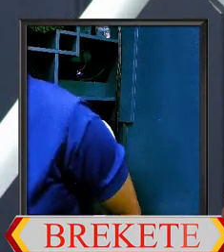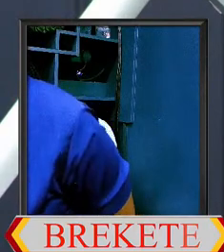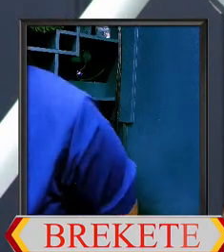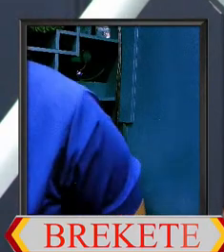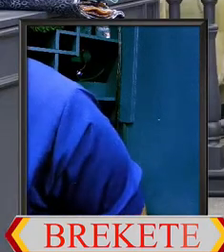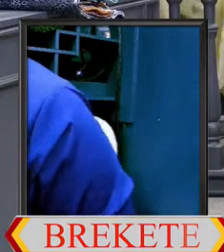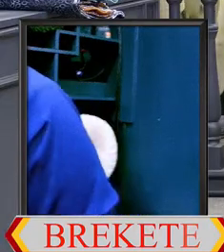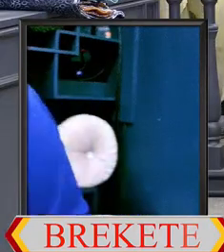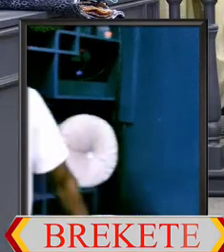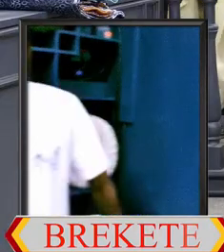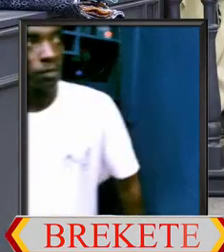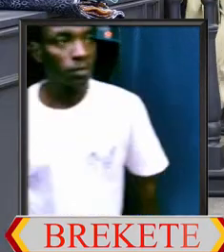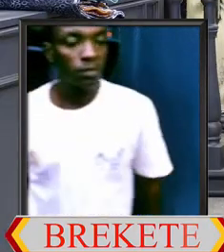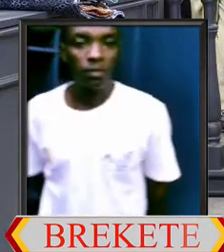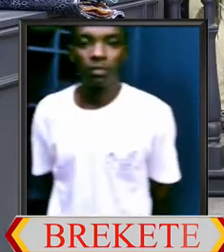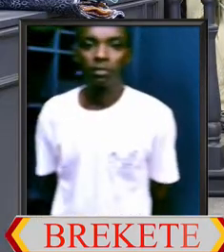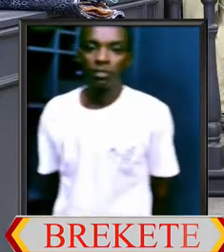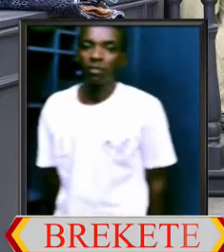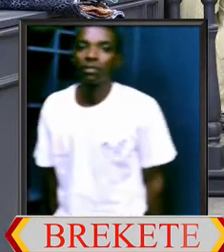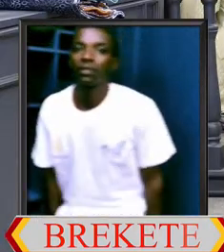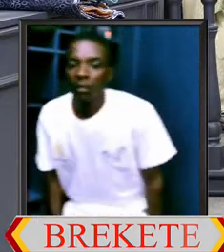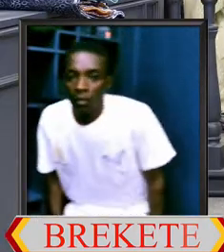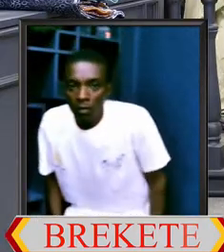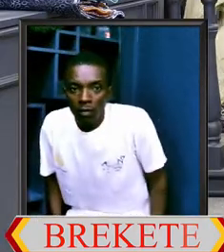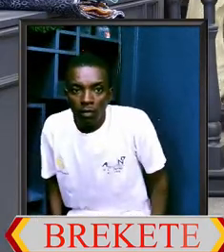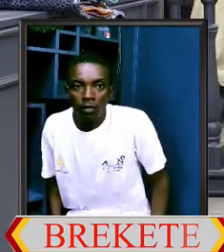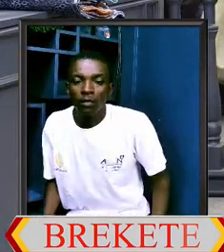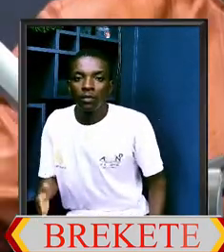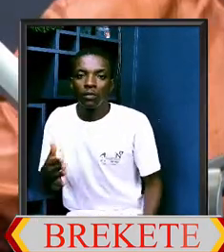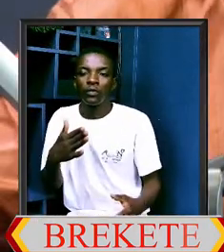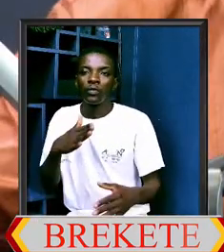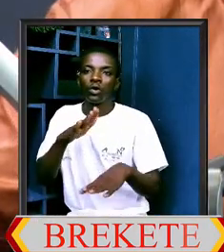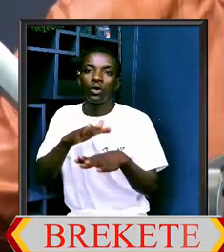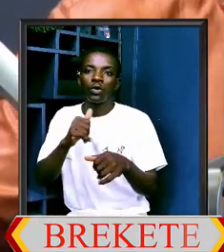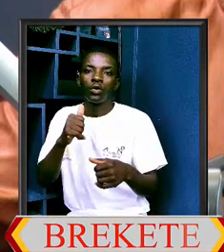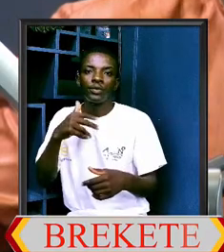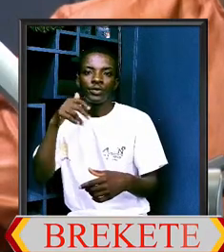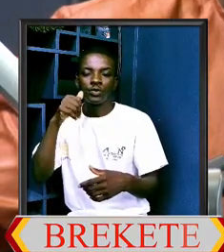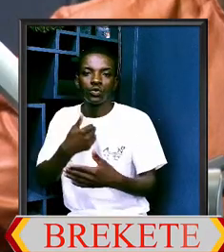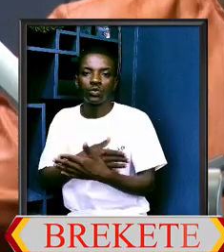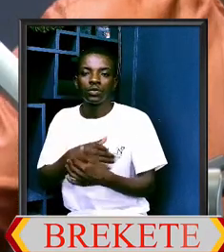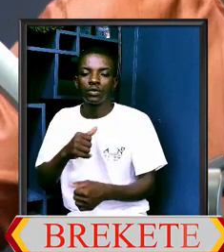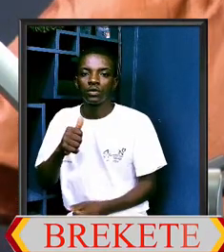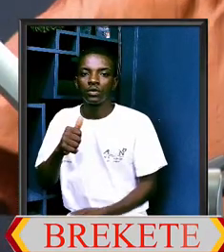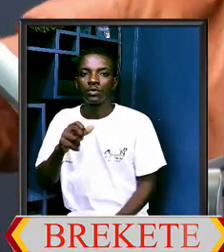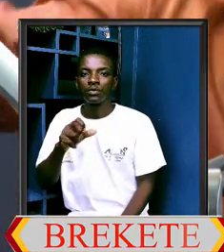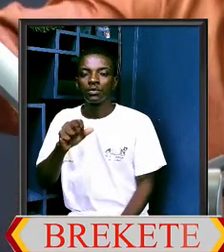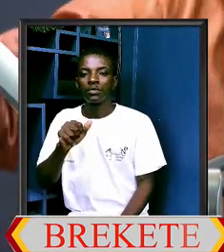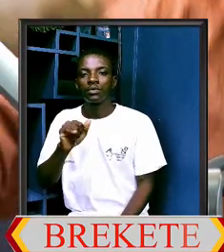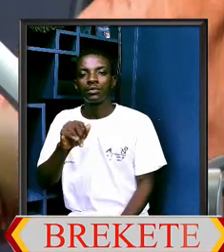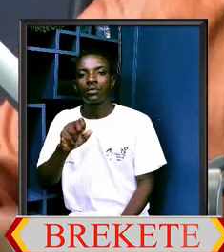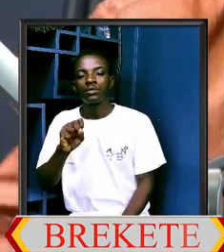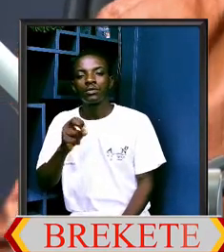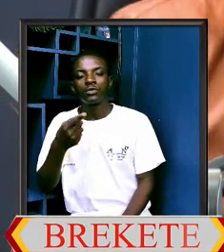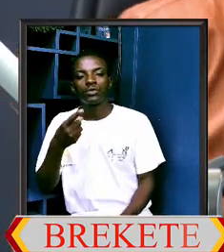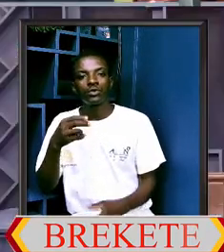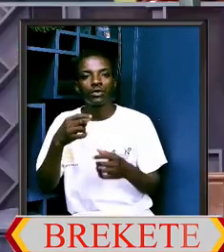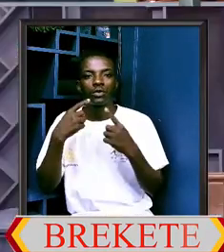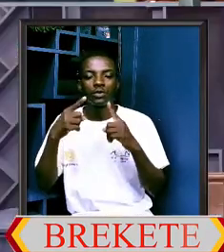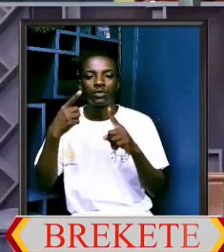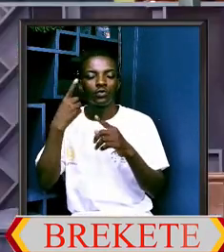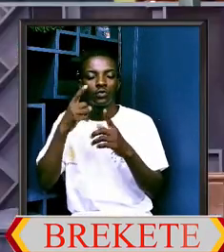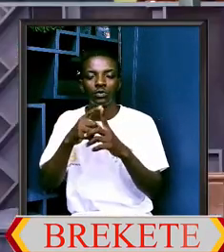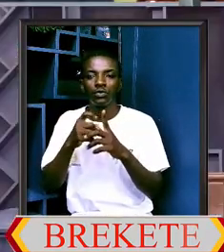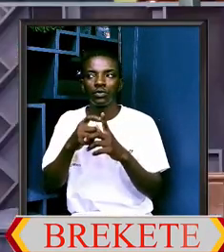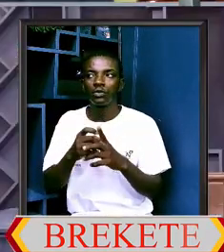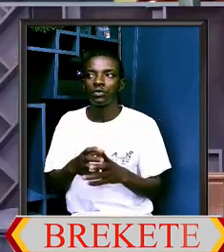you, sir. Now, when I call my daughter Aisha, make she come do announcement for Rice. Meanwhile, tell me,